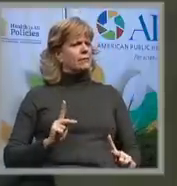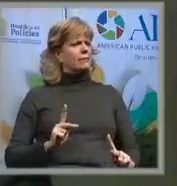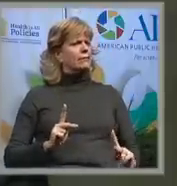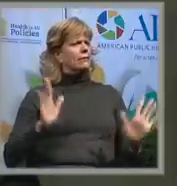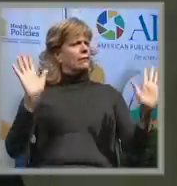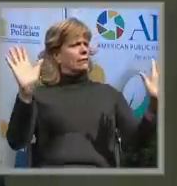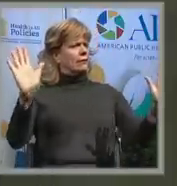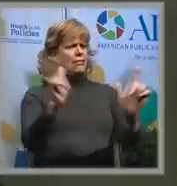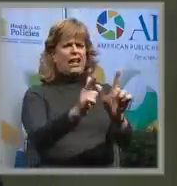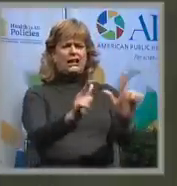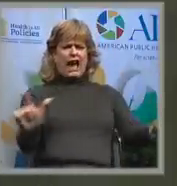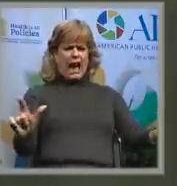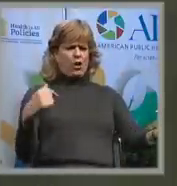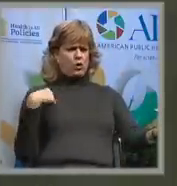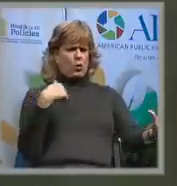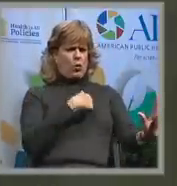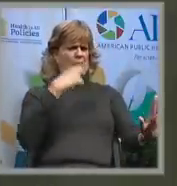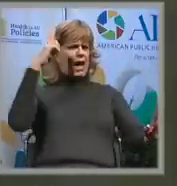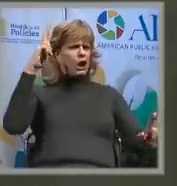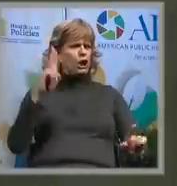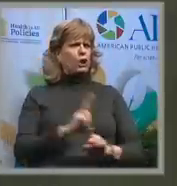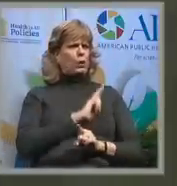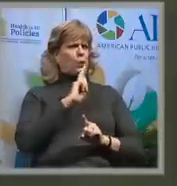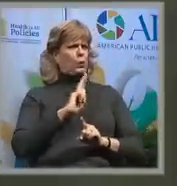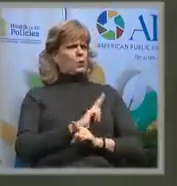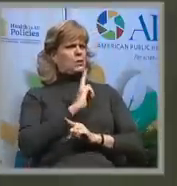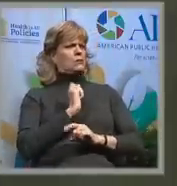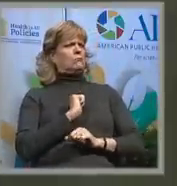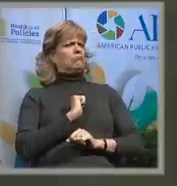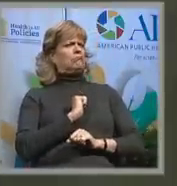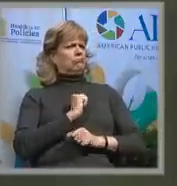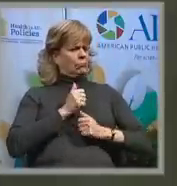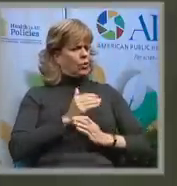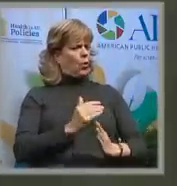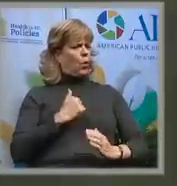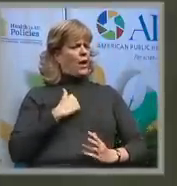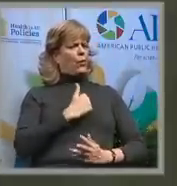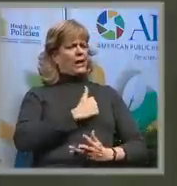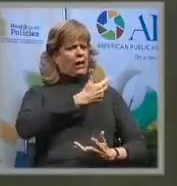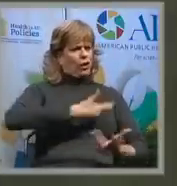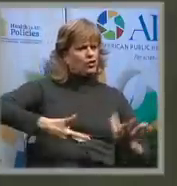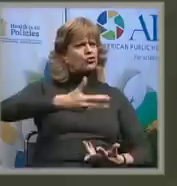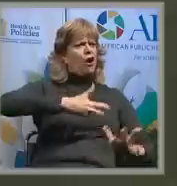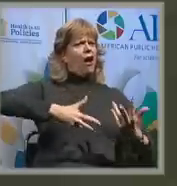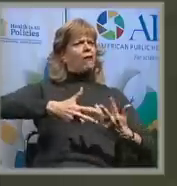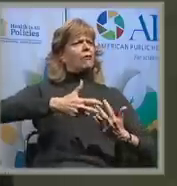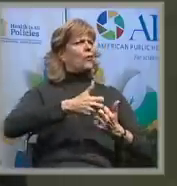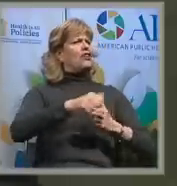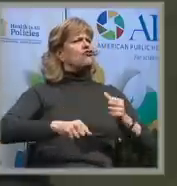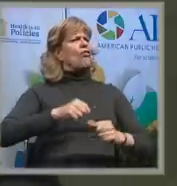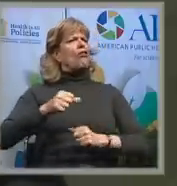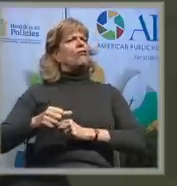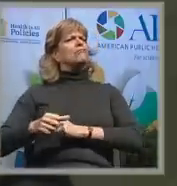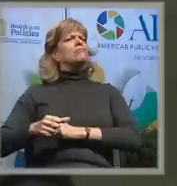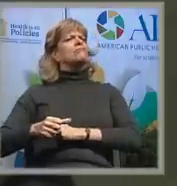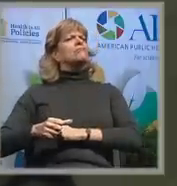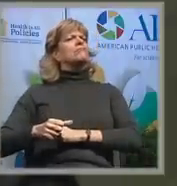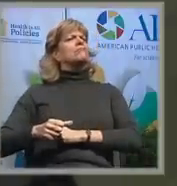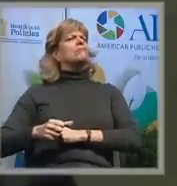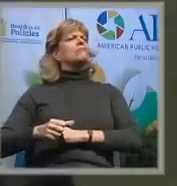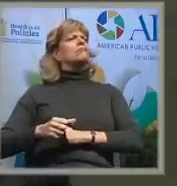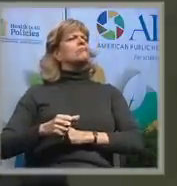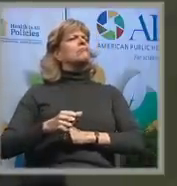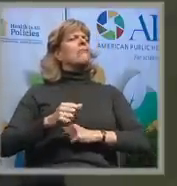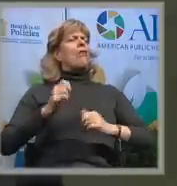the language that we use, the way we interact with each other,